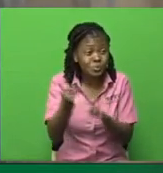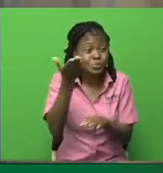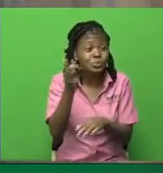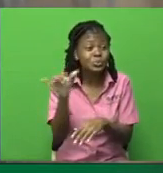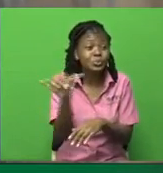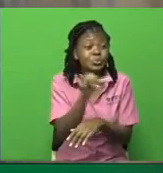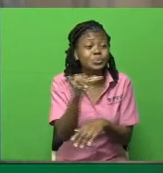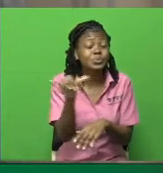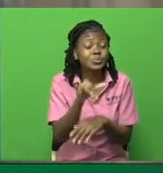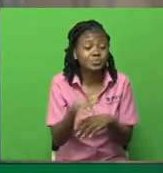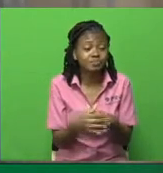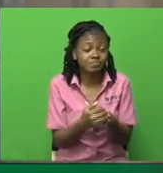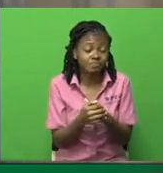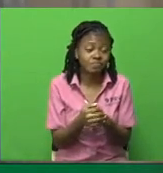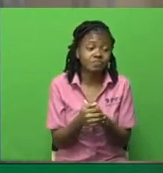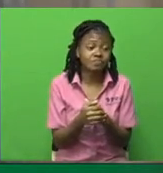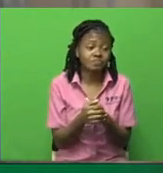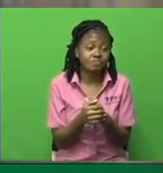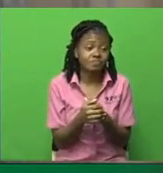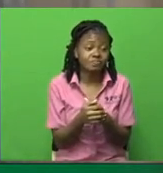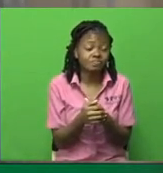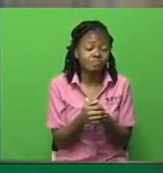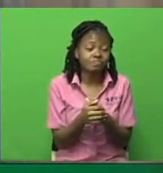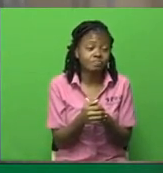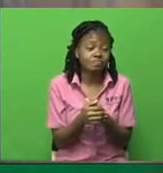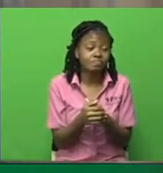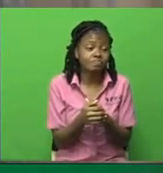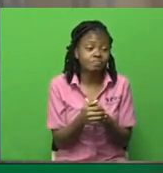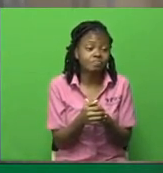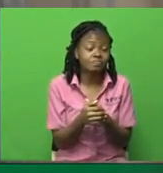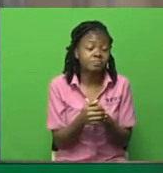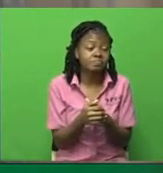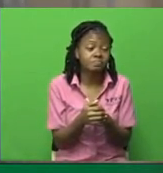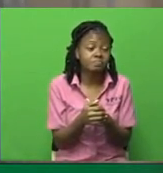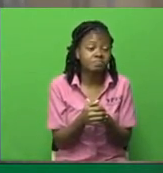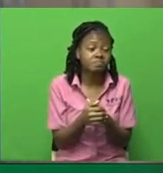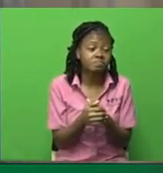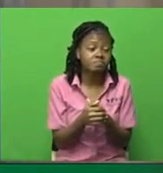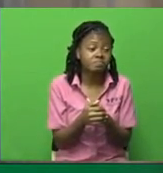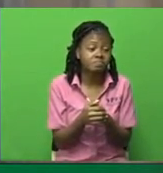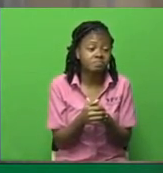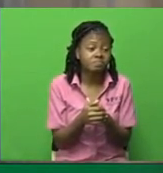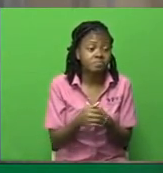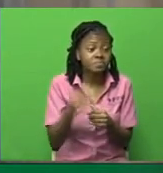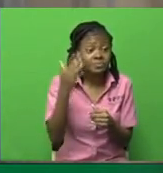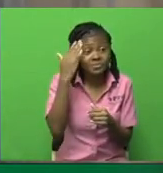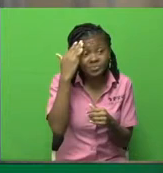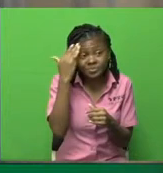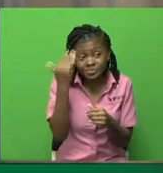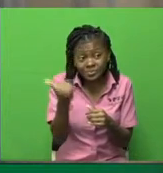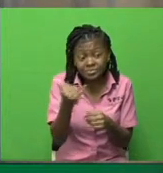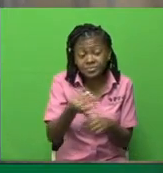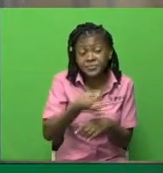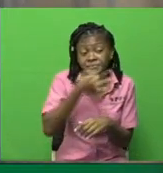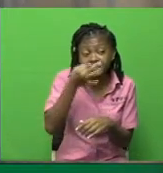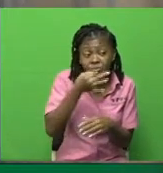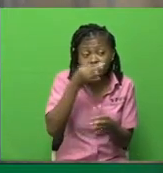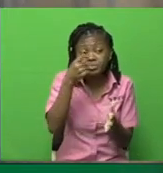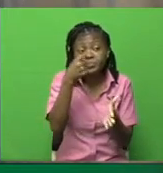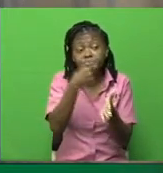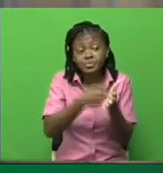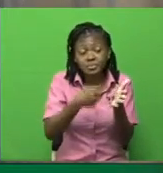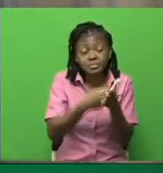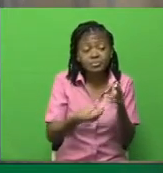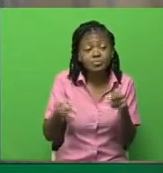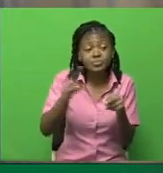on the price of food and other goods and services because of this there will be the expectation of varying food price increases over the coming